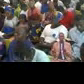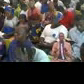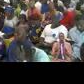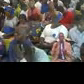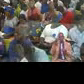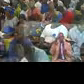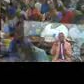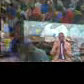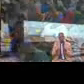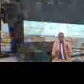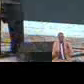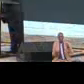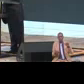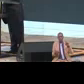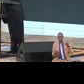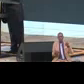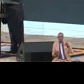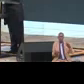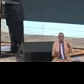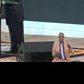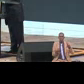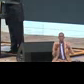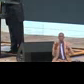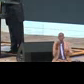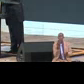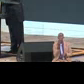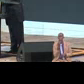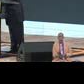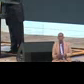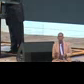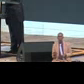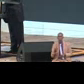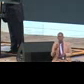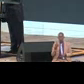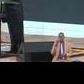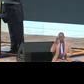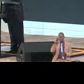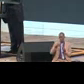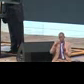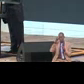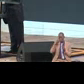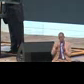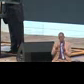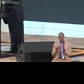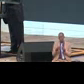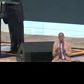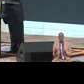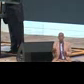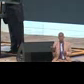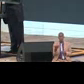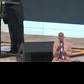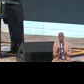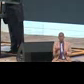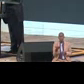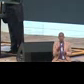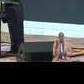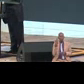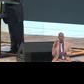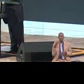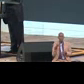Do you remember Daniel, Shadrach, Meshach, and Abednego? They were in